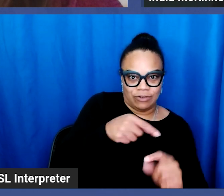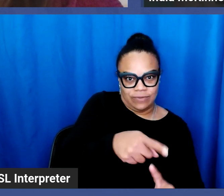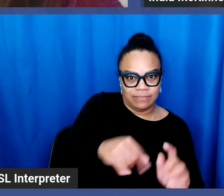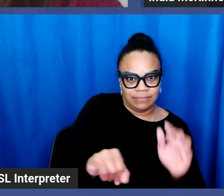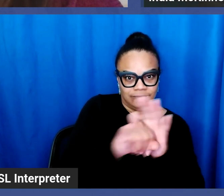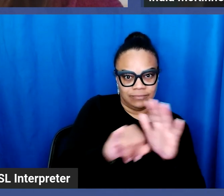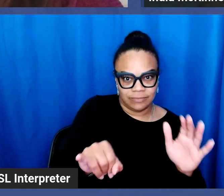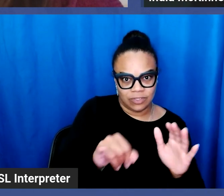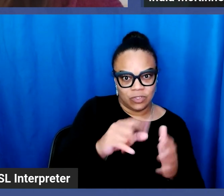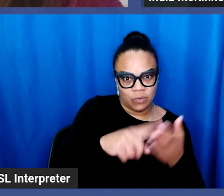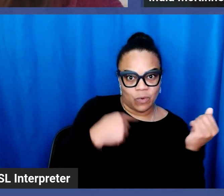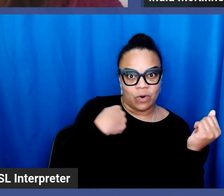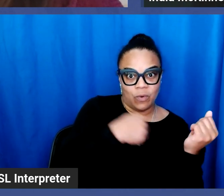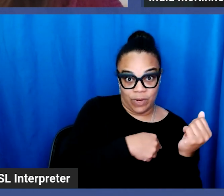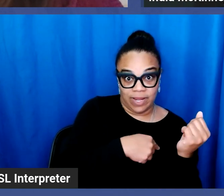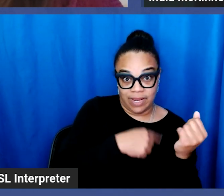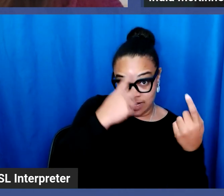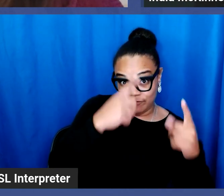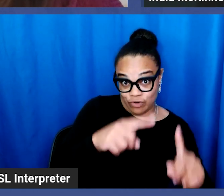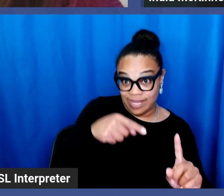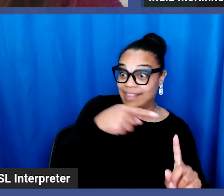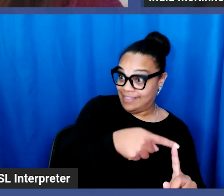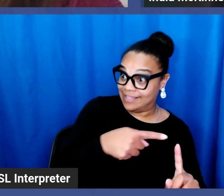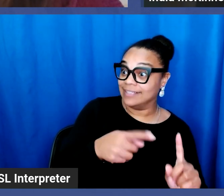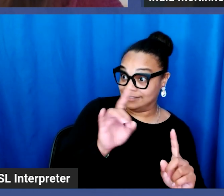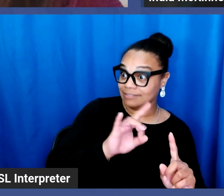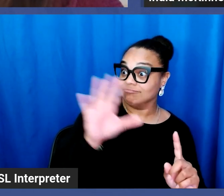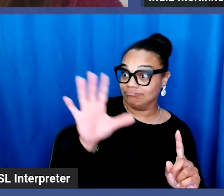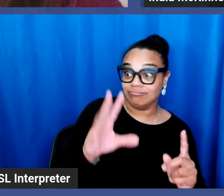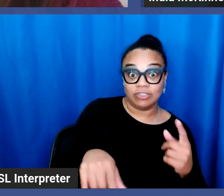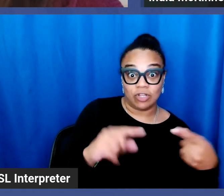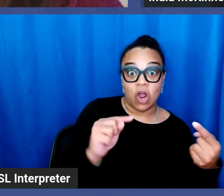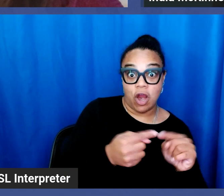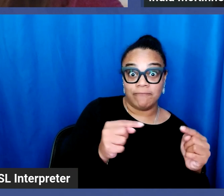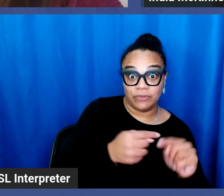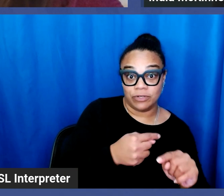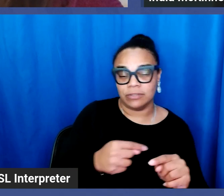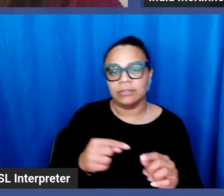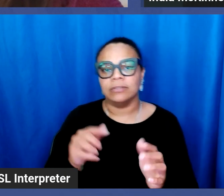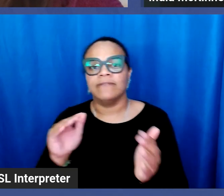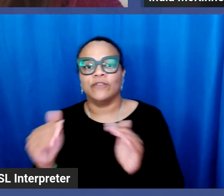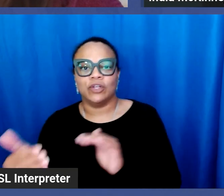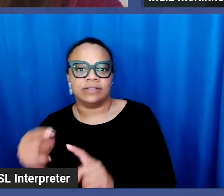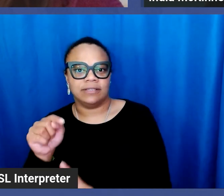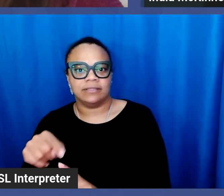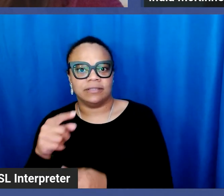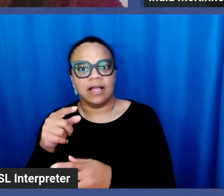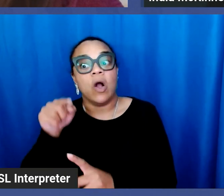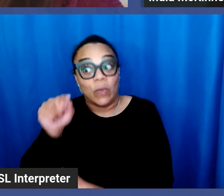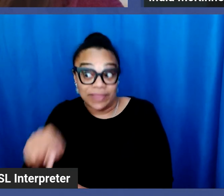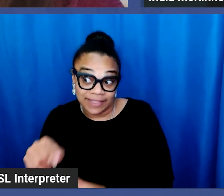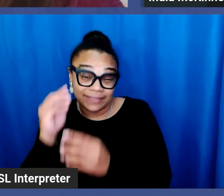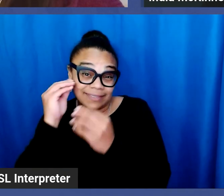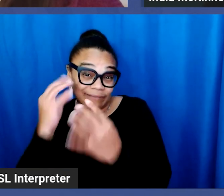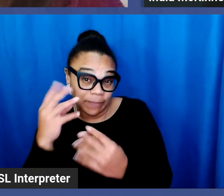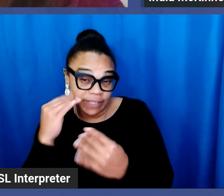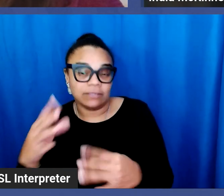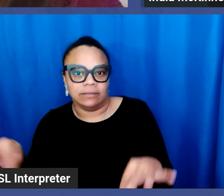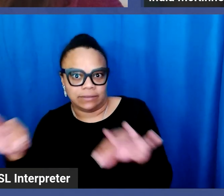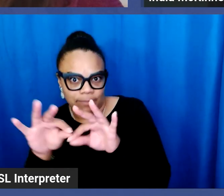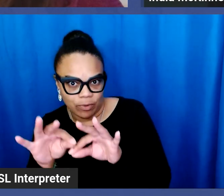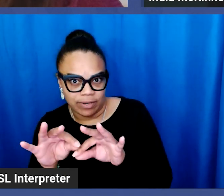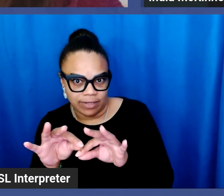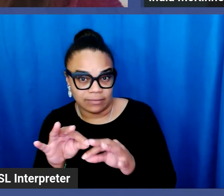between what we have all agreed is harmful and what is important and necessary speech talking about the harmful thing? Like, we've